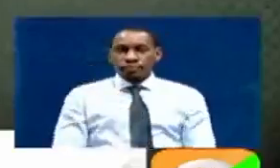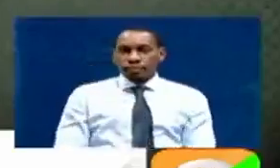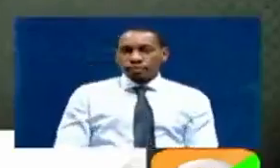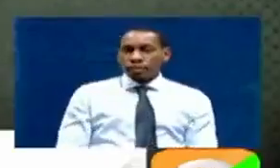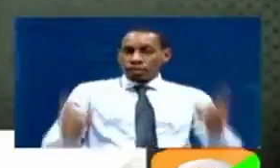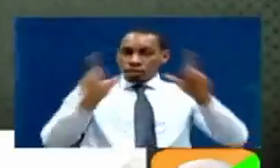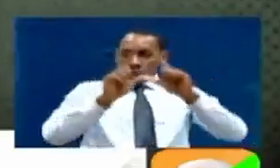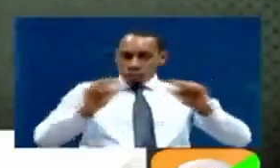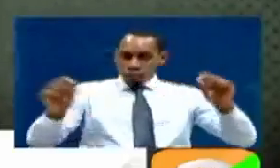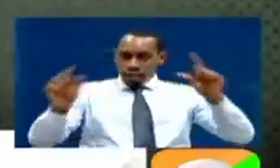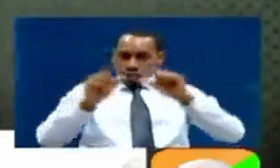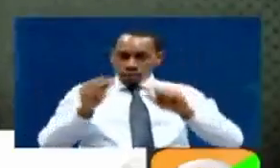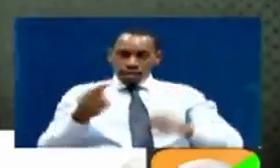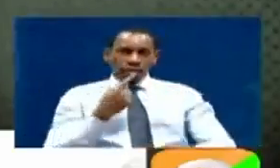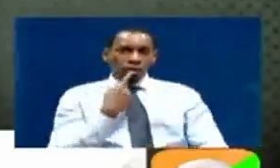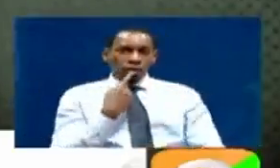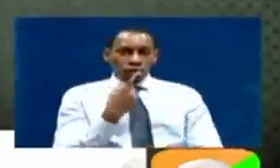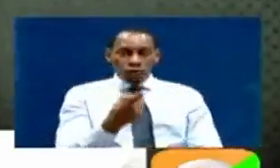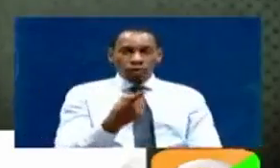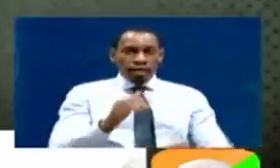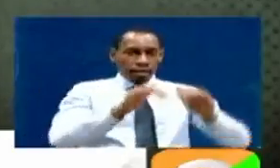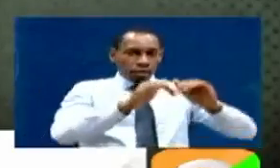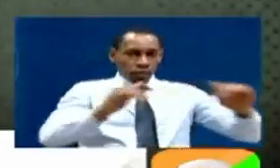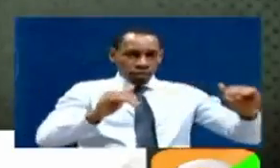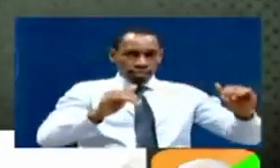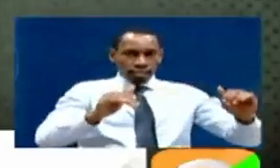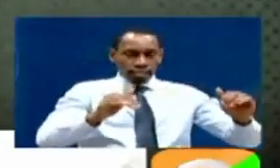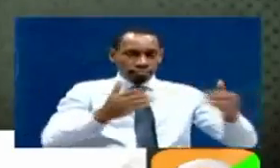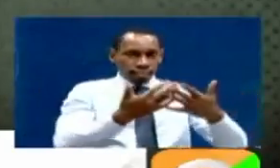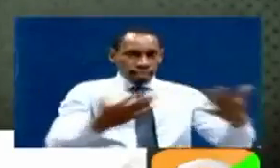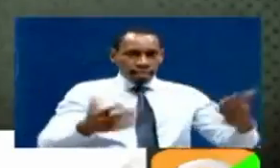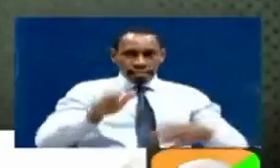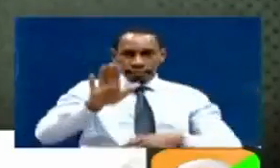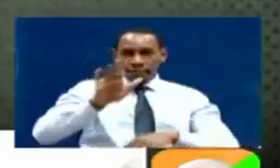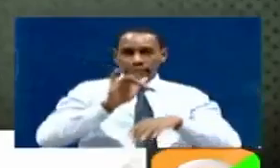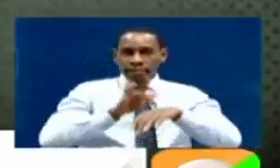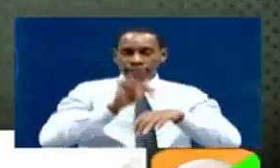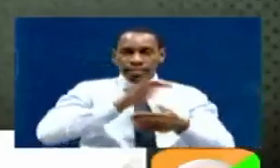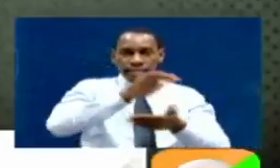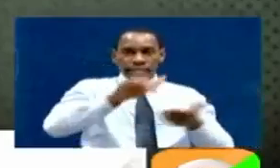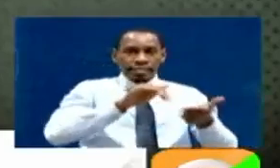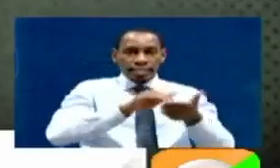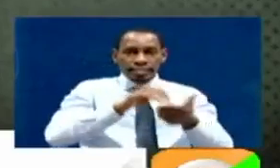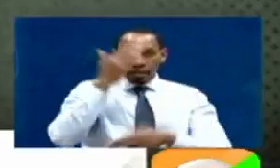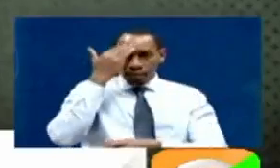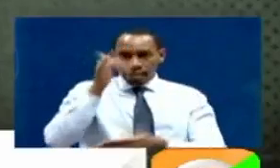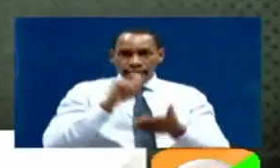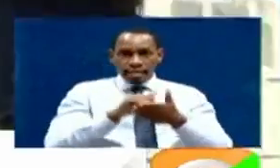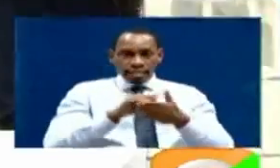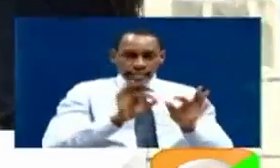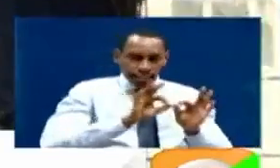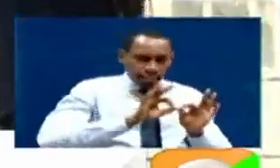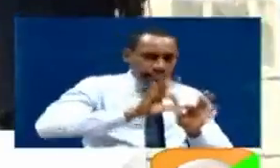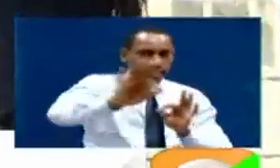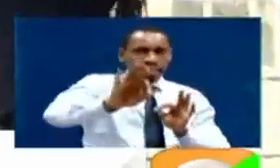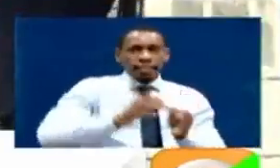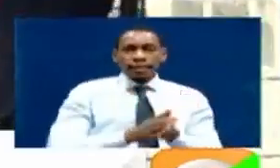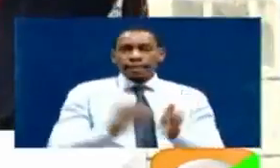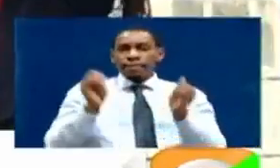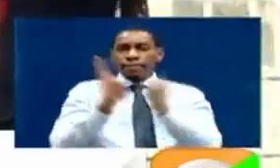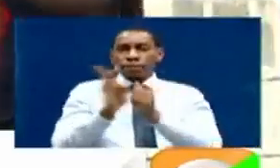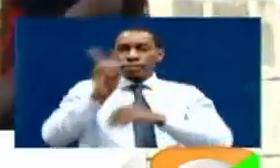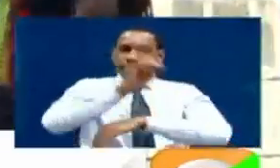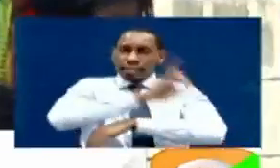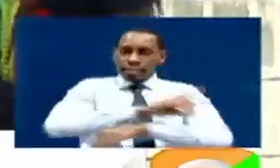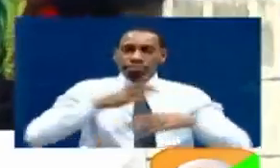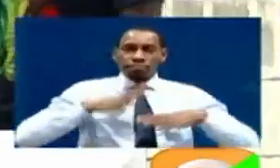A statement directed to the managers of quarantine facilities in the 5 affected centers is to ensure an immediate extension of 14 more